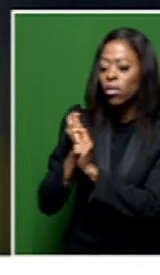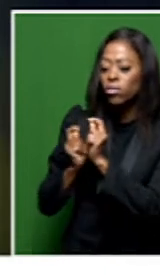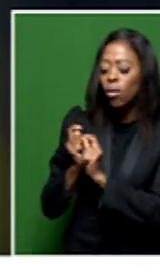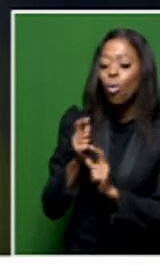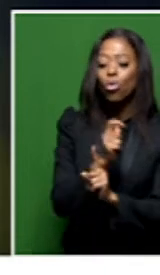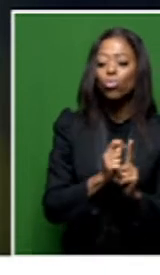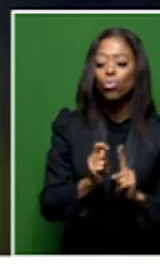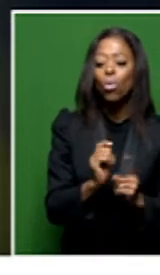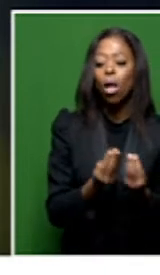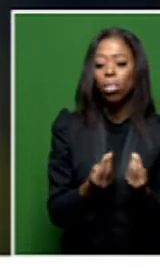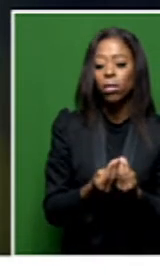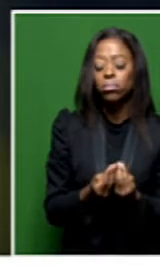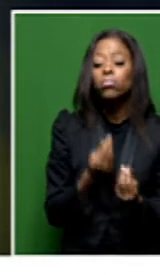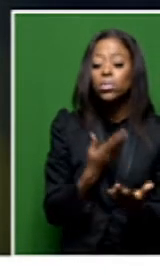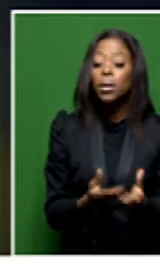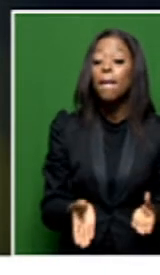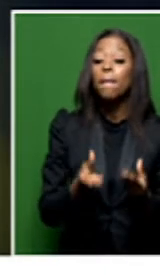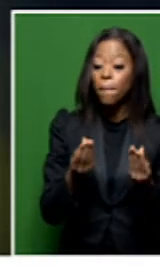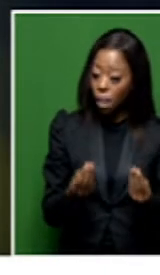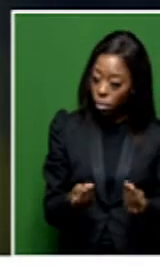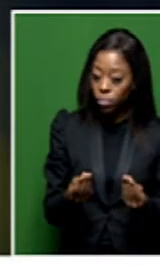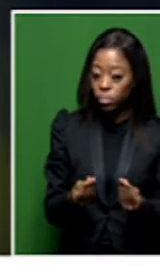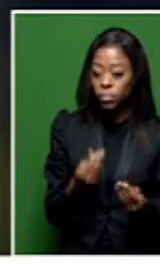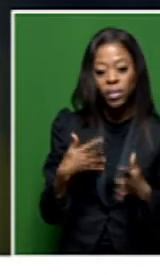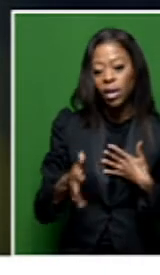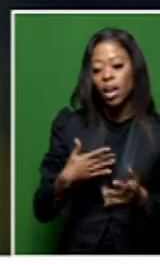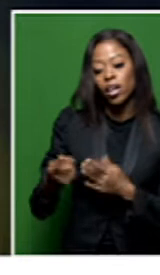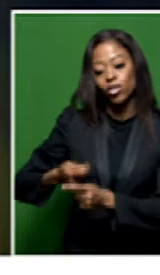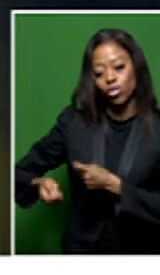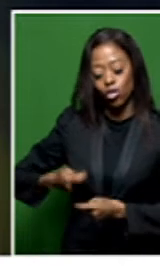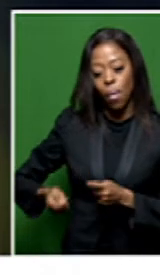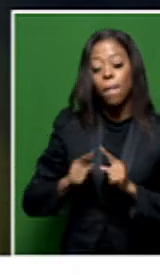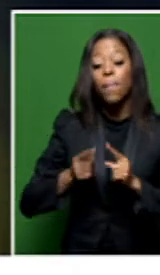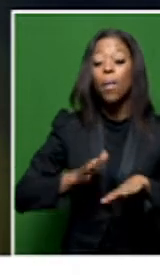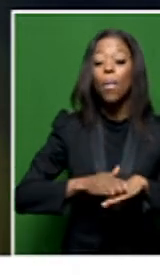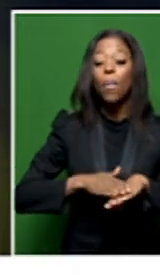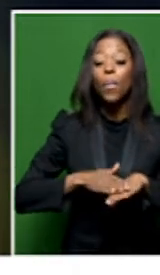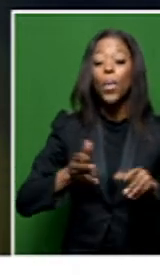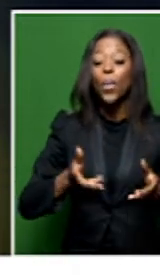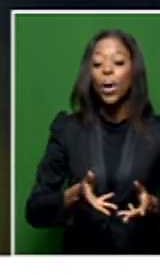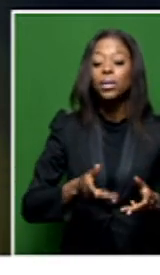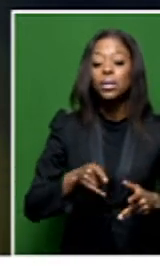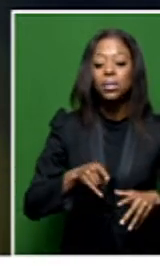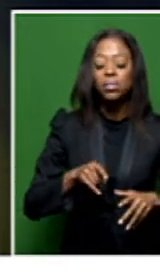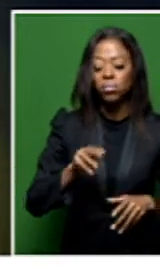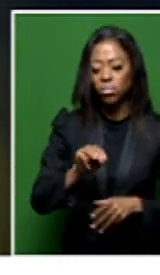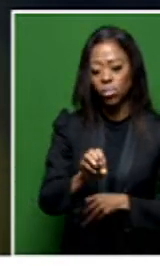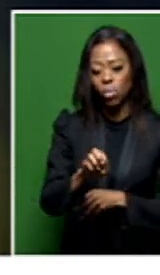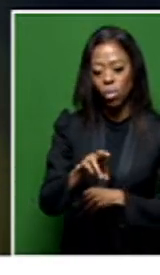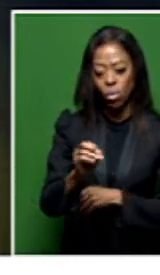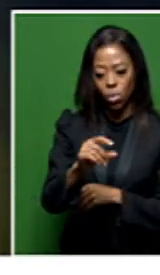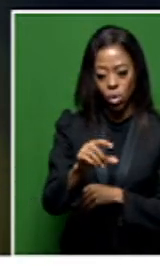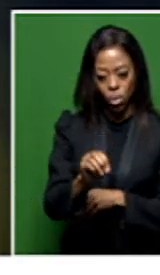produce that you can find or at any supermarket, but mostly, especially morogo and